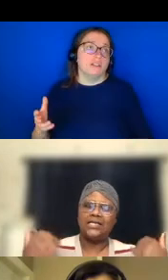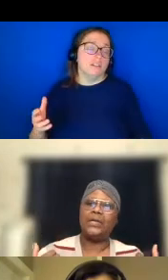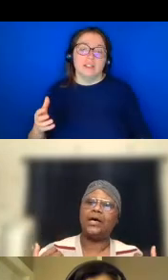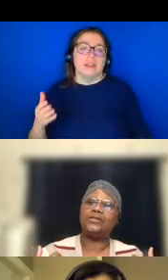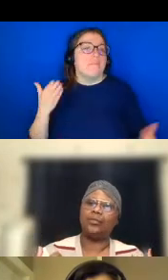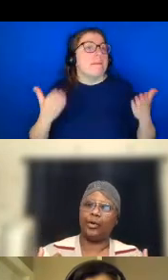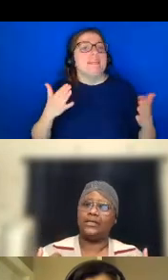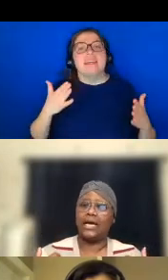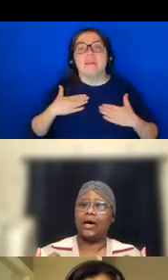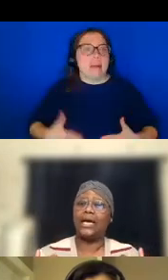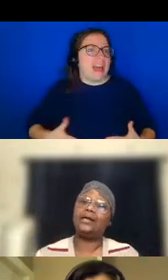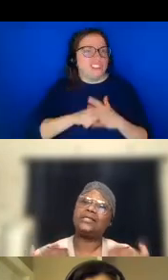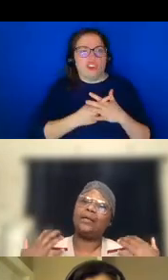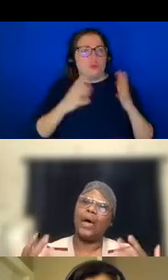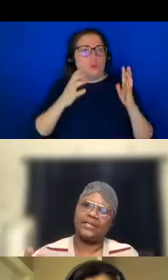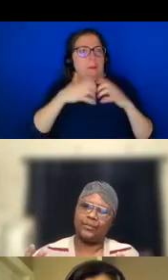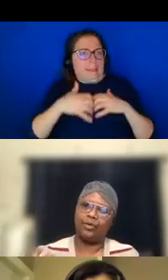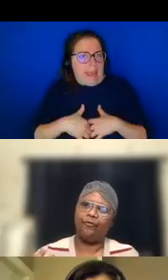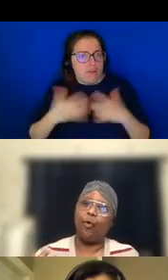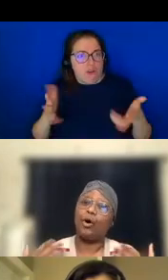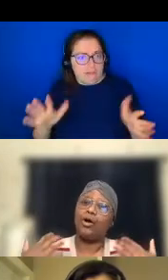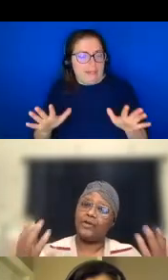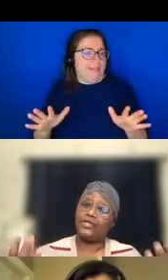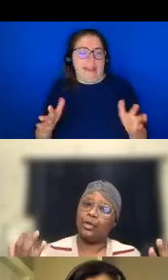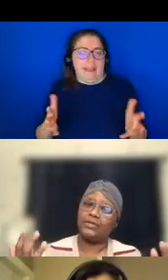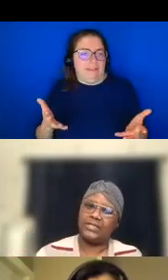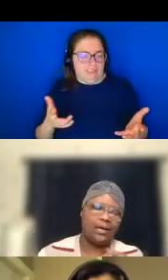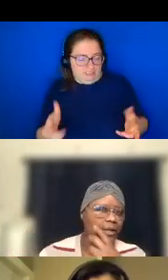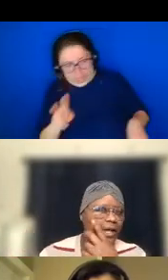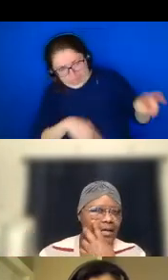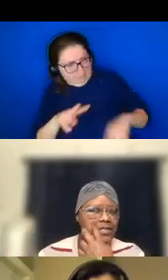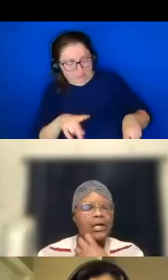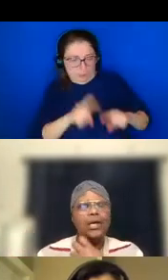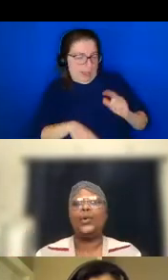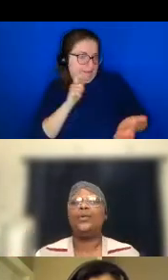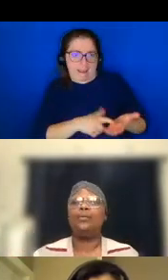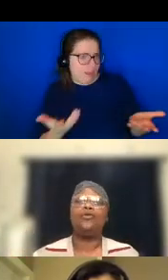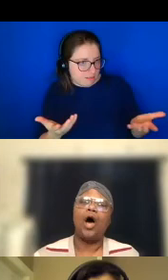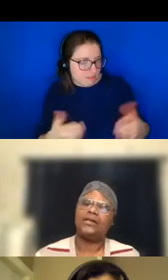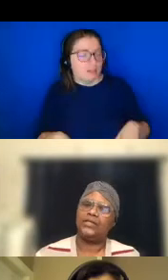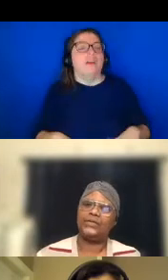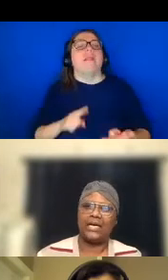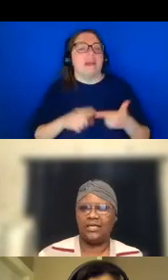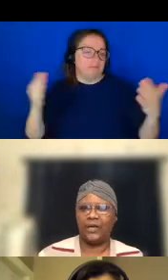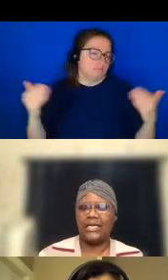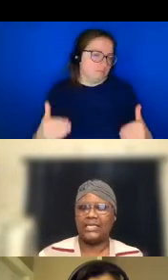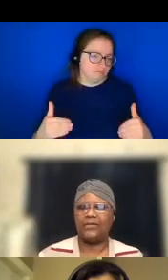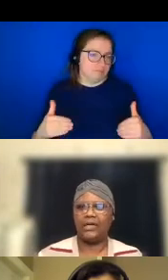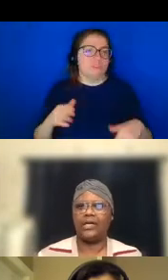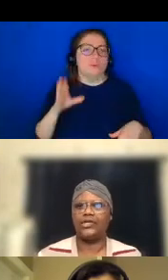body has begun to break down and it's not possible for a visual to take place, we will move on to